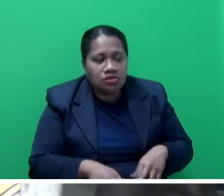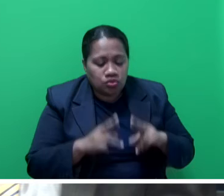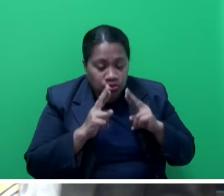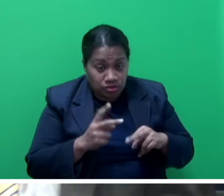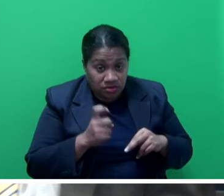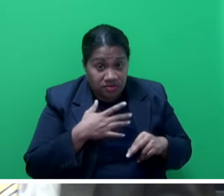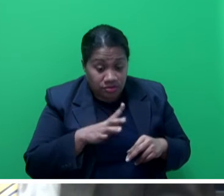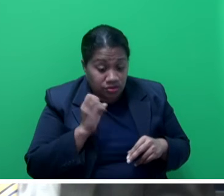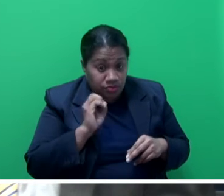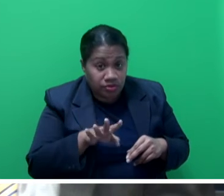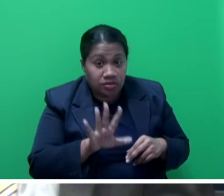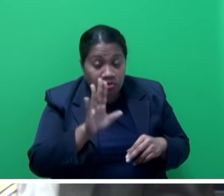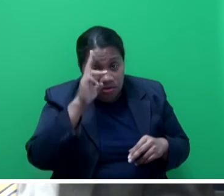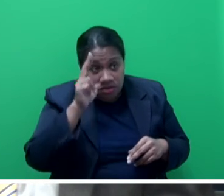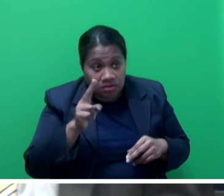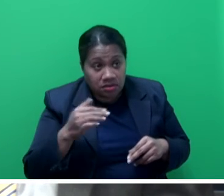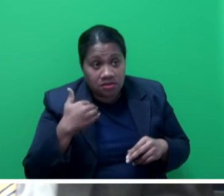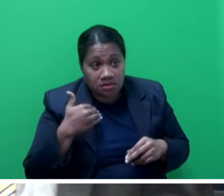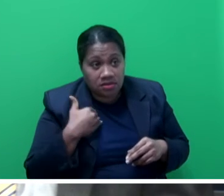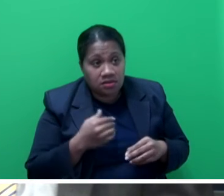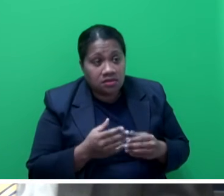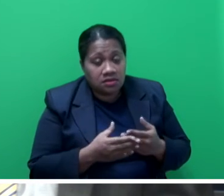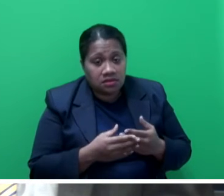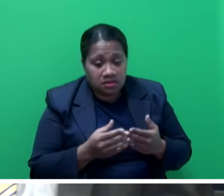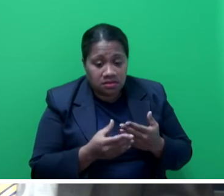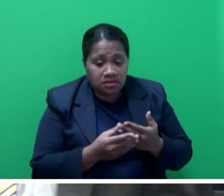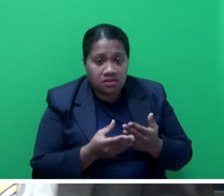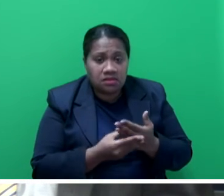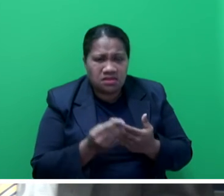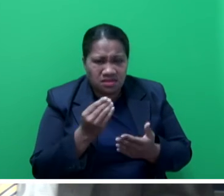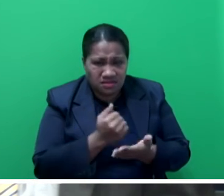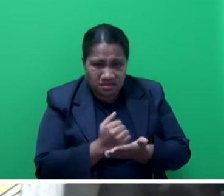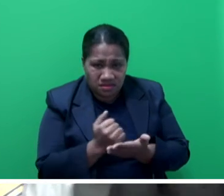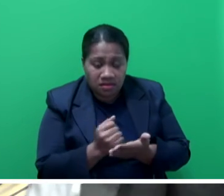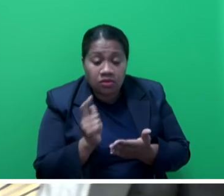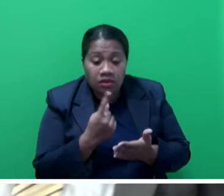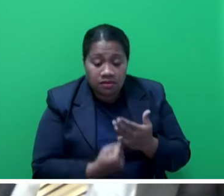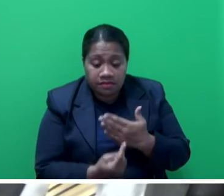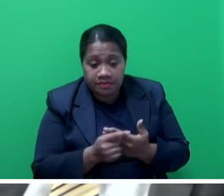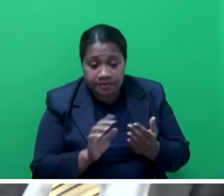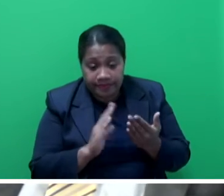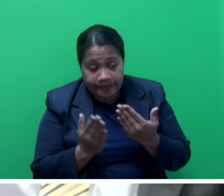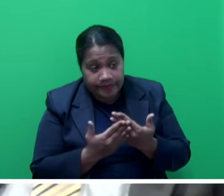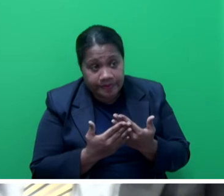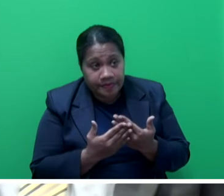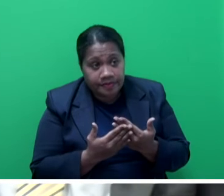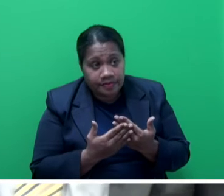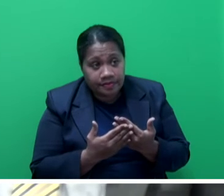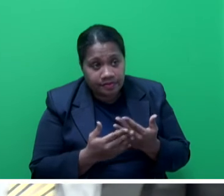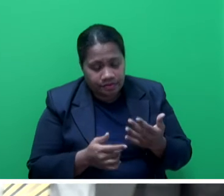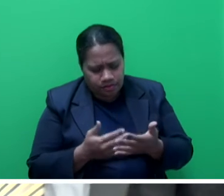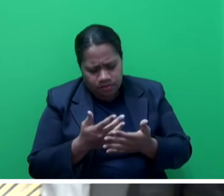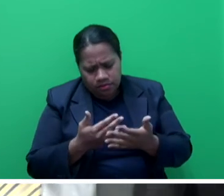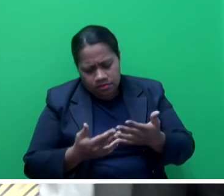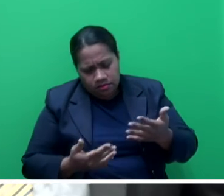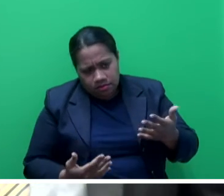your national health card number. And what happens is on the back end, our staff, the data managers, go through that and